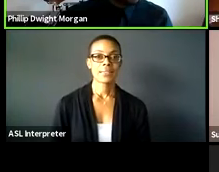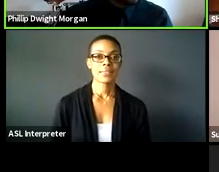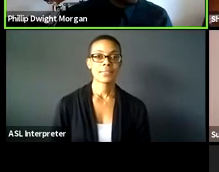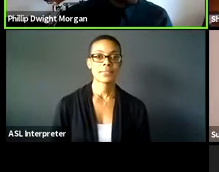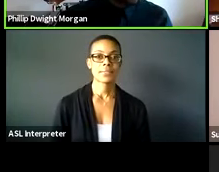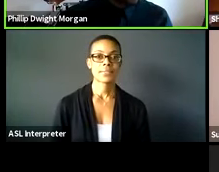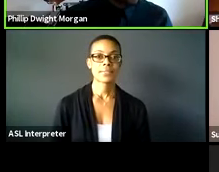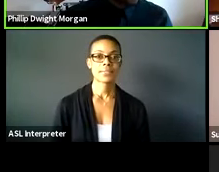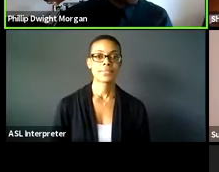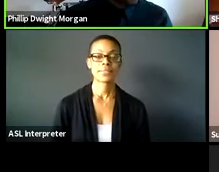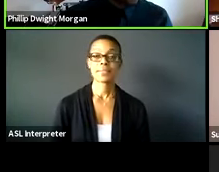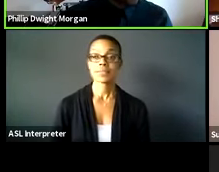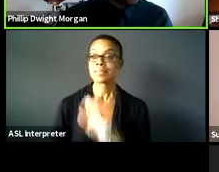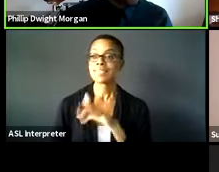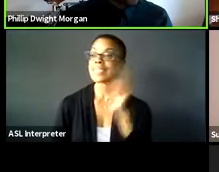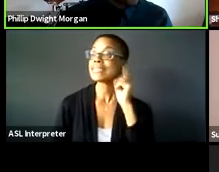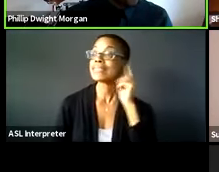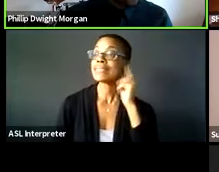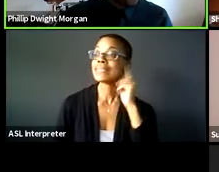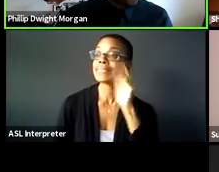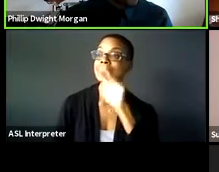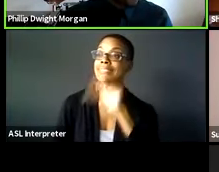You're muted, Tyrone.